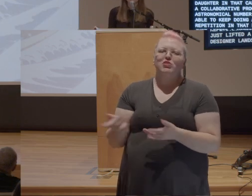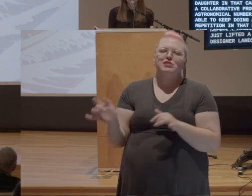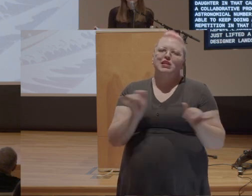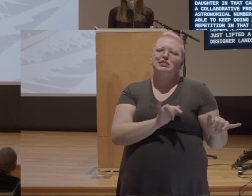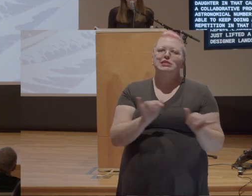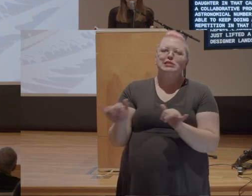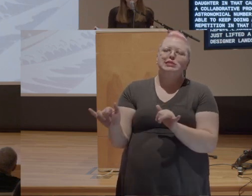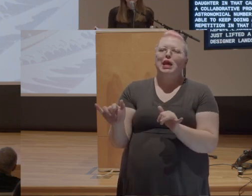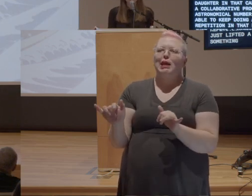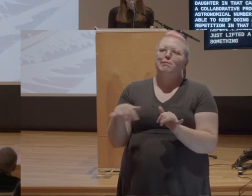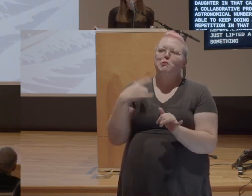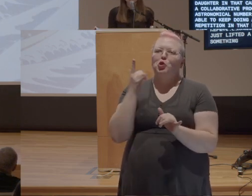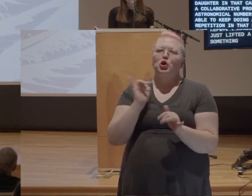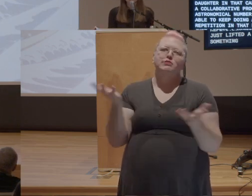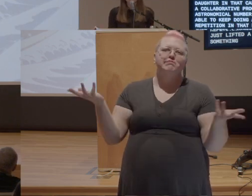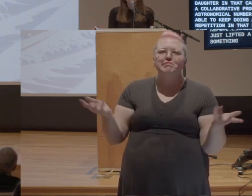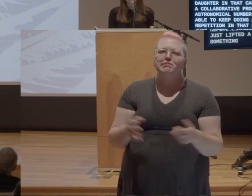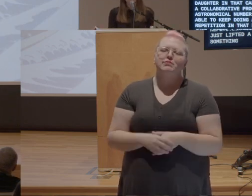something.